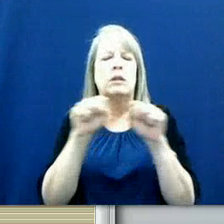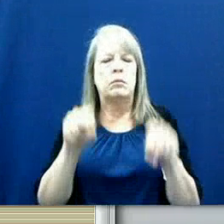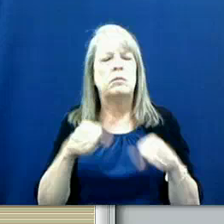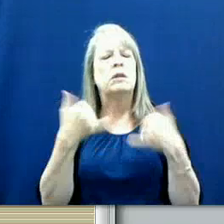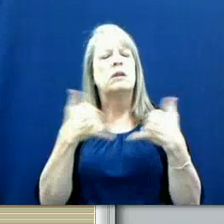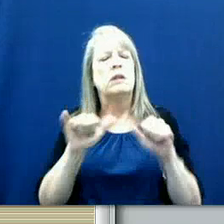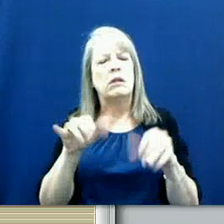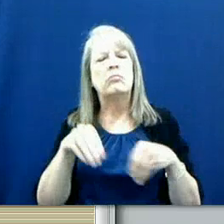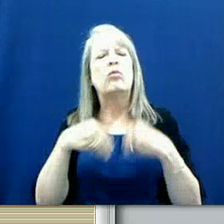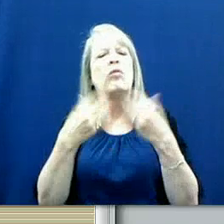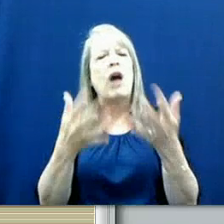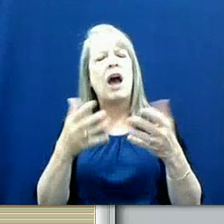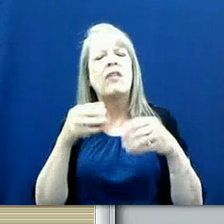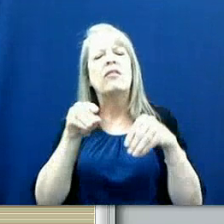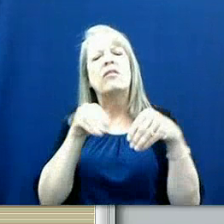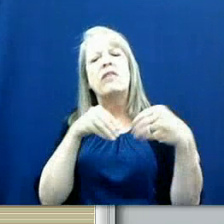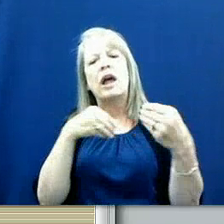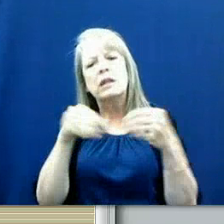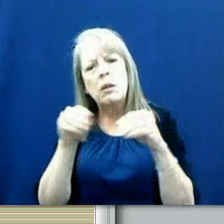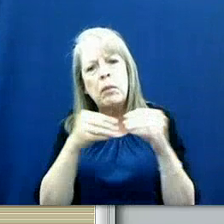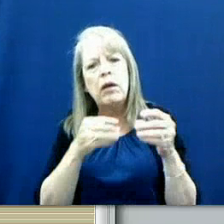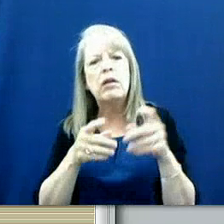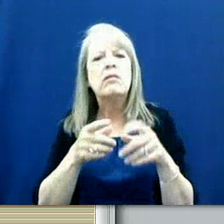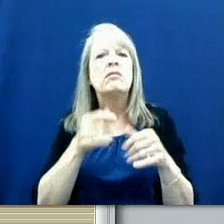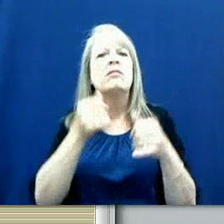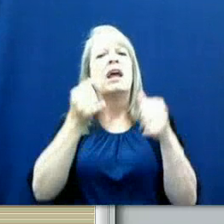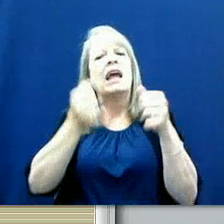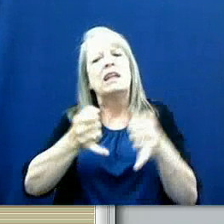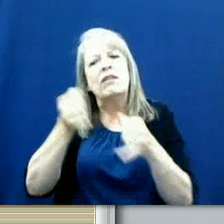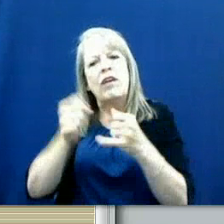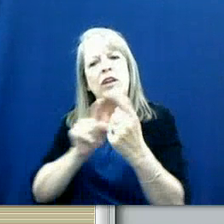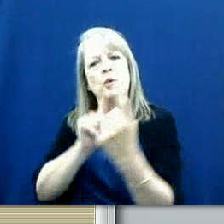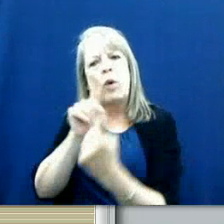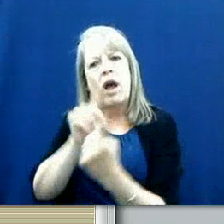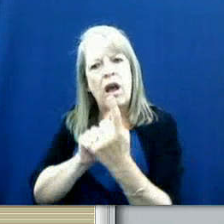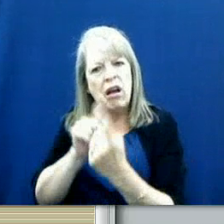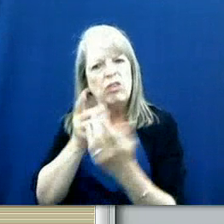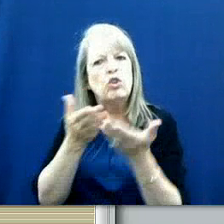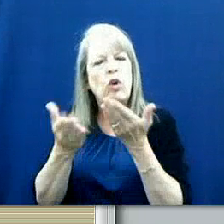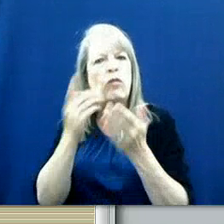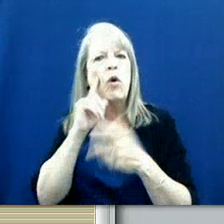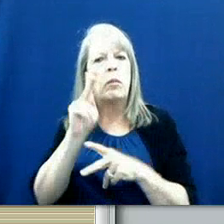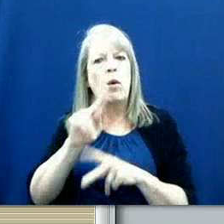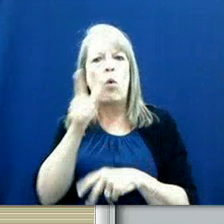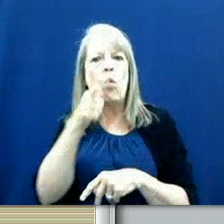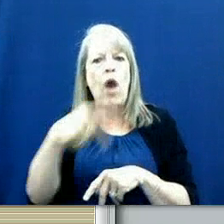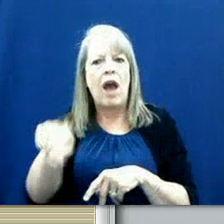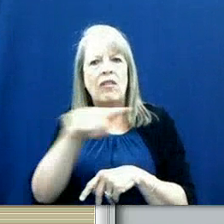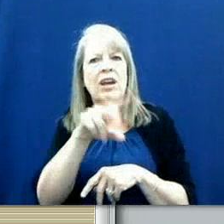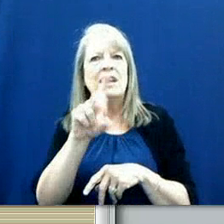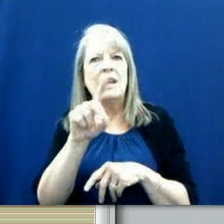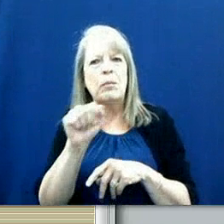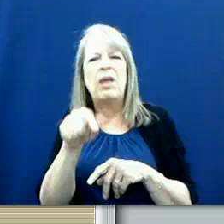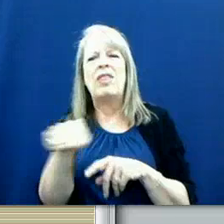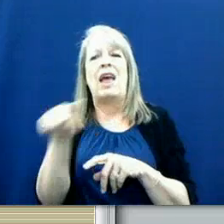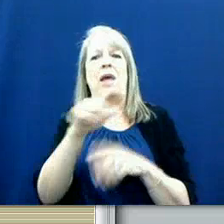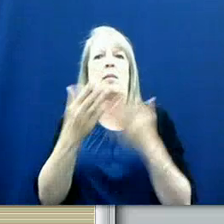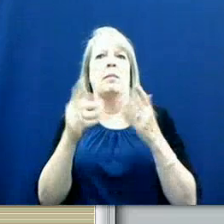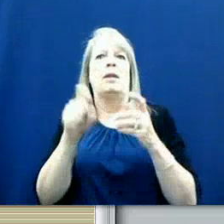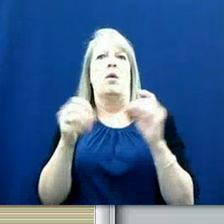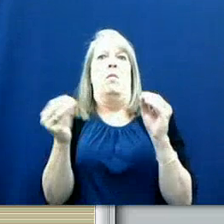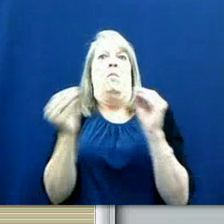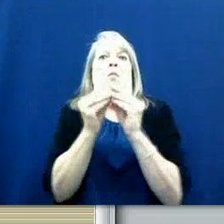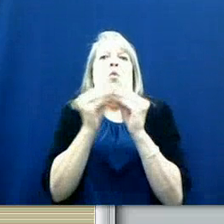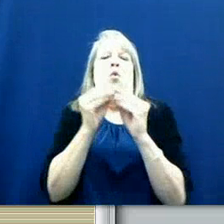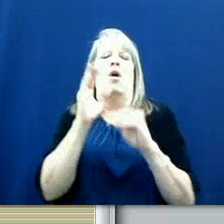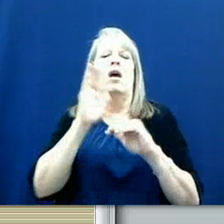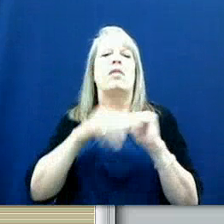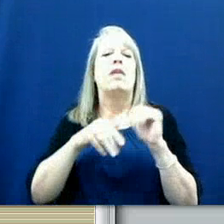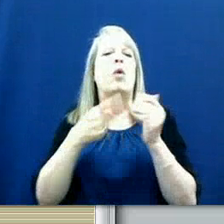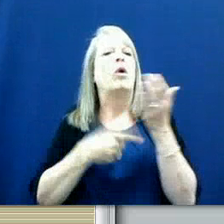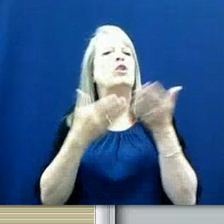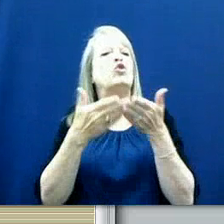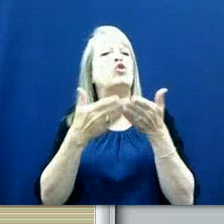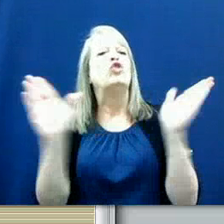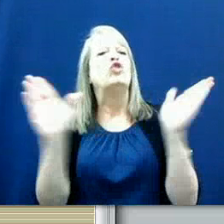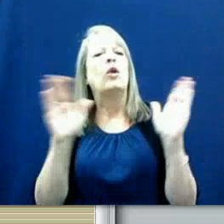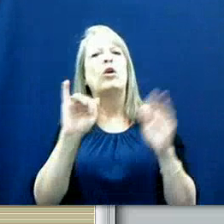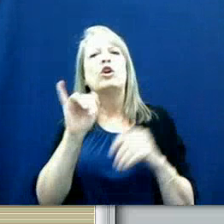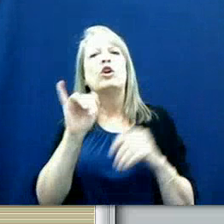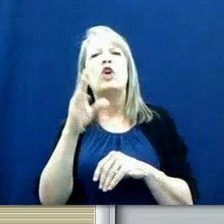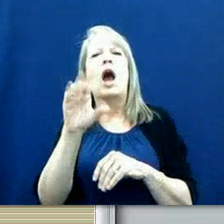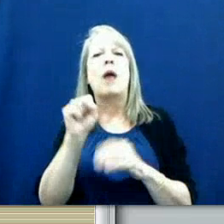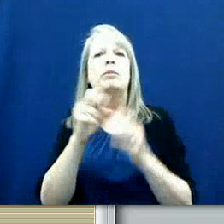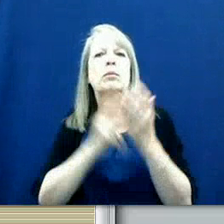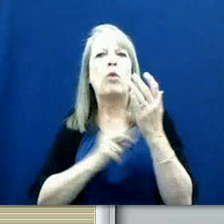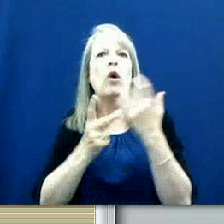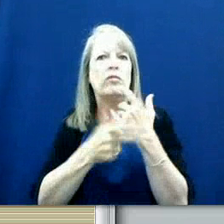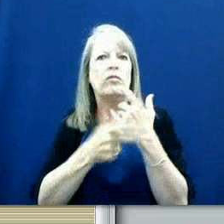flexible, individualized services to people with disabilities who need more than the general public jobs programs can provide.